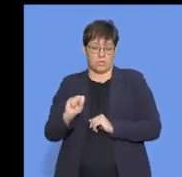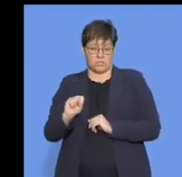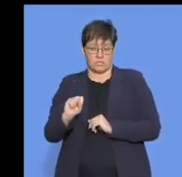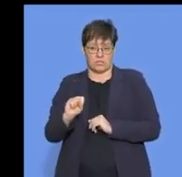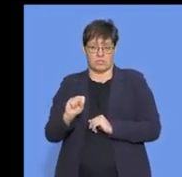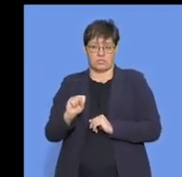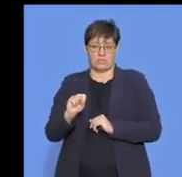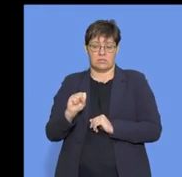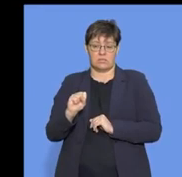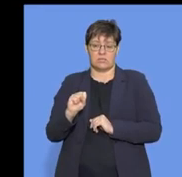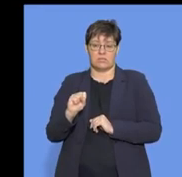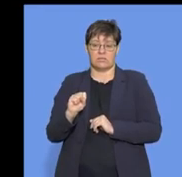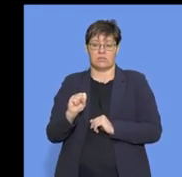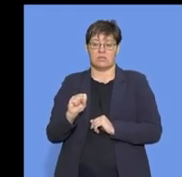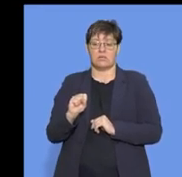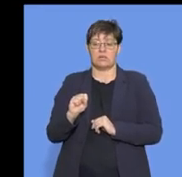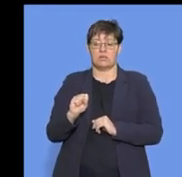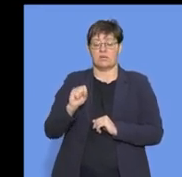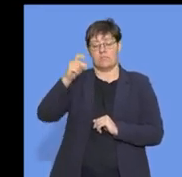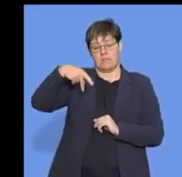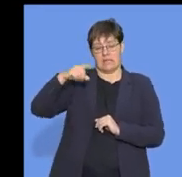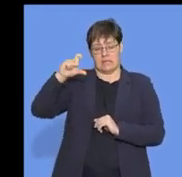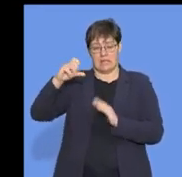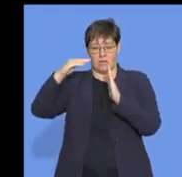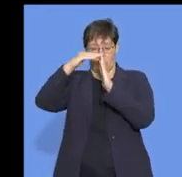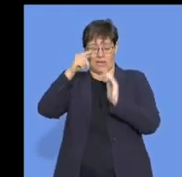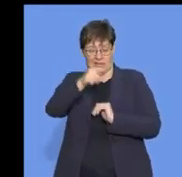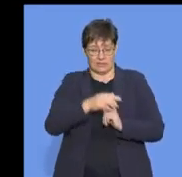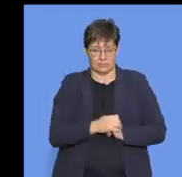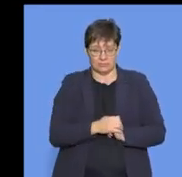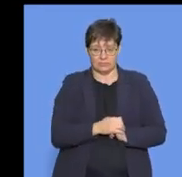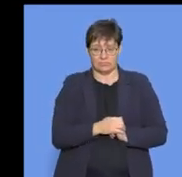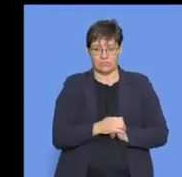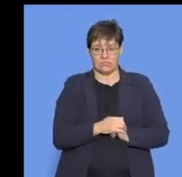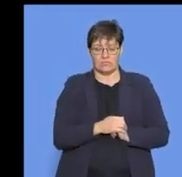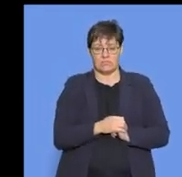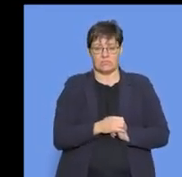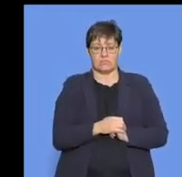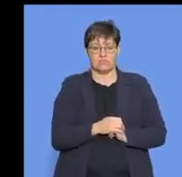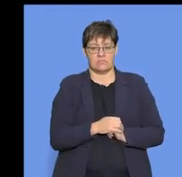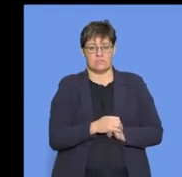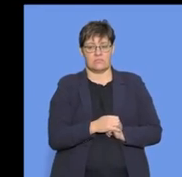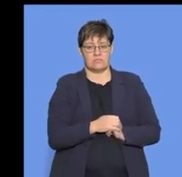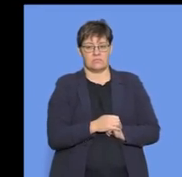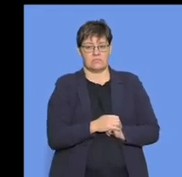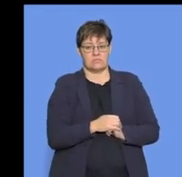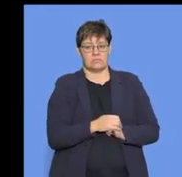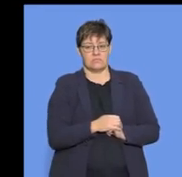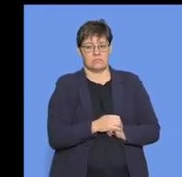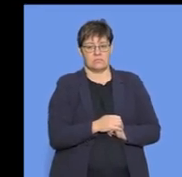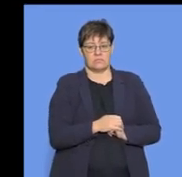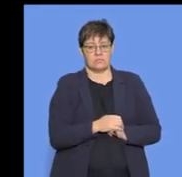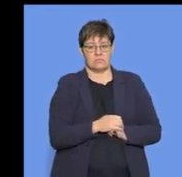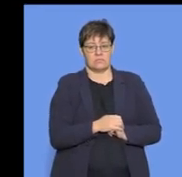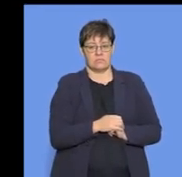2QR cos, remember we started off with P, so we're going to end up with, sorry I'm going over the other writing, so we've got to end up